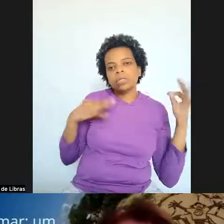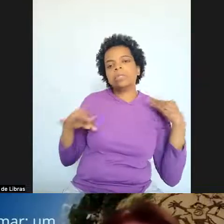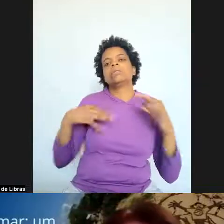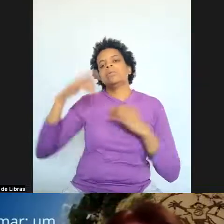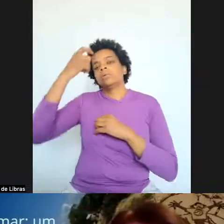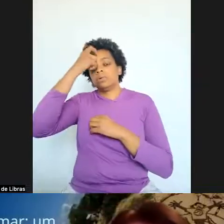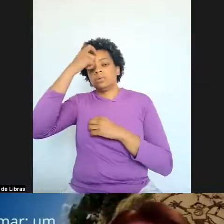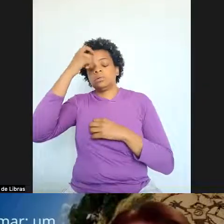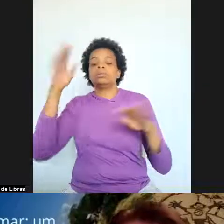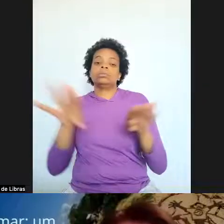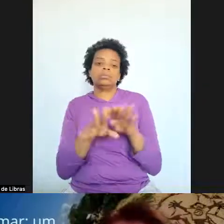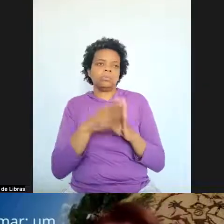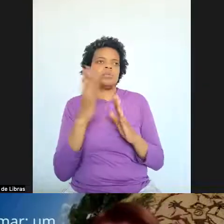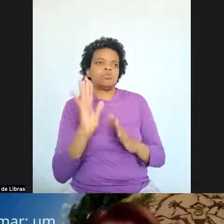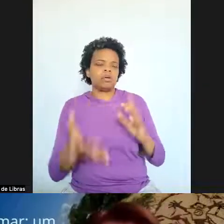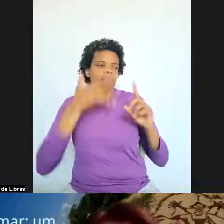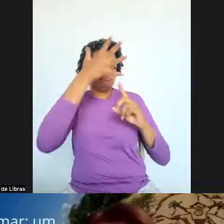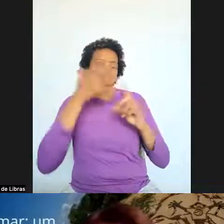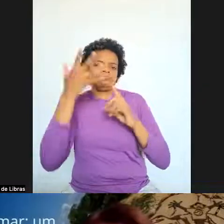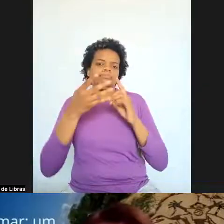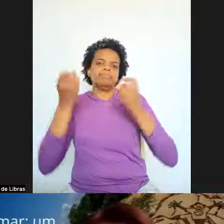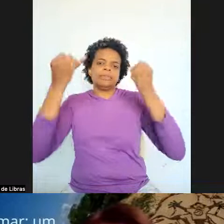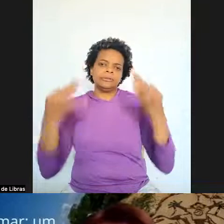that Flavia approached